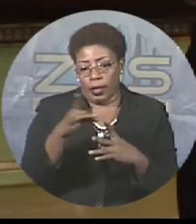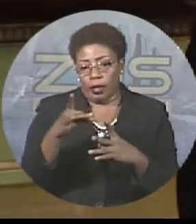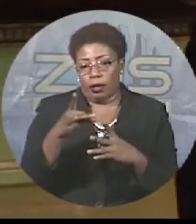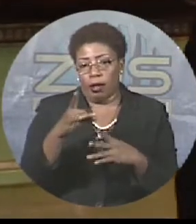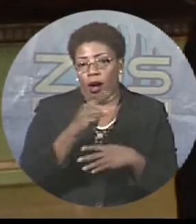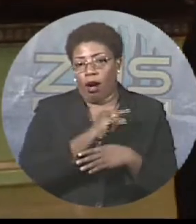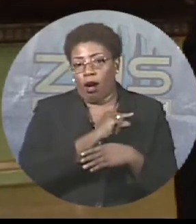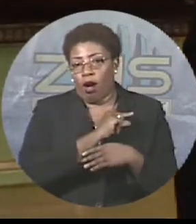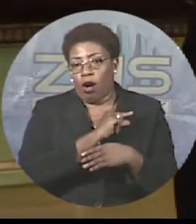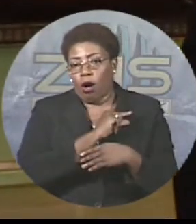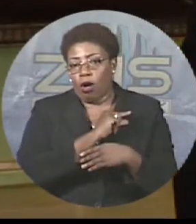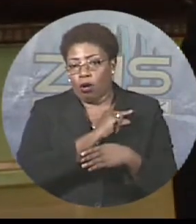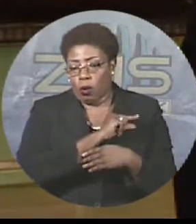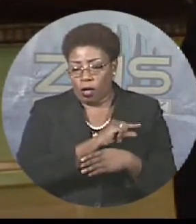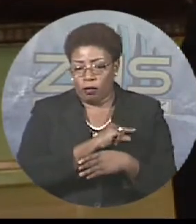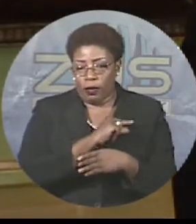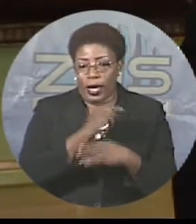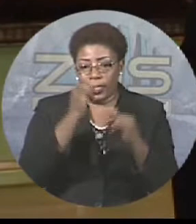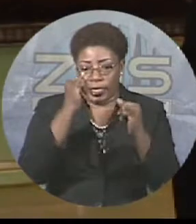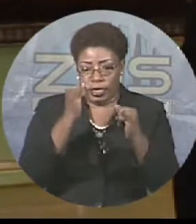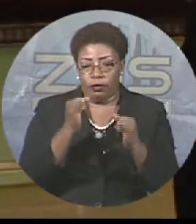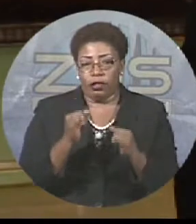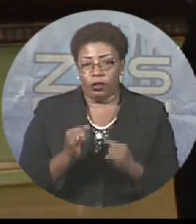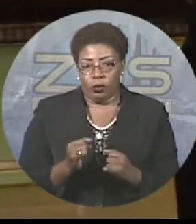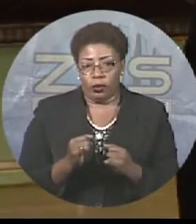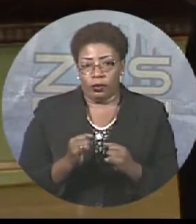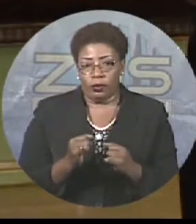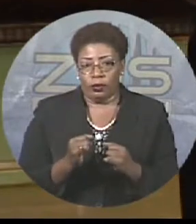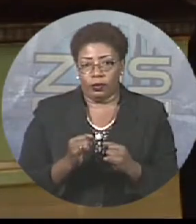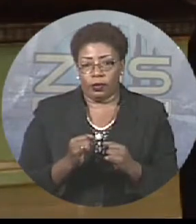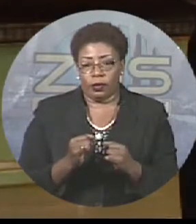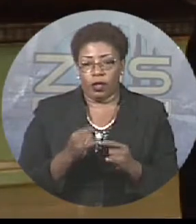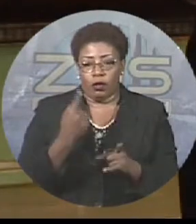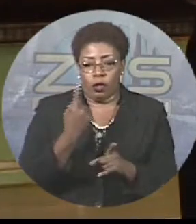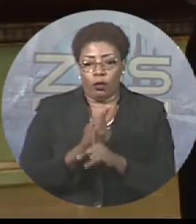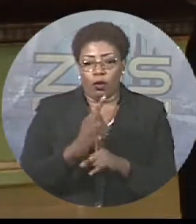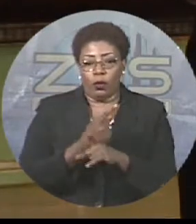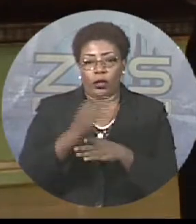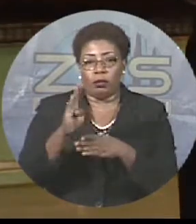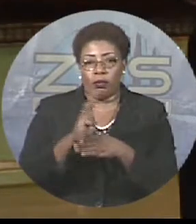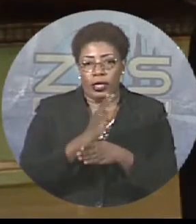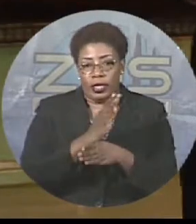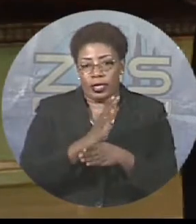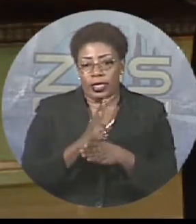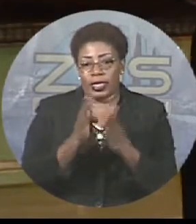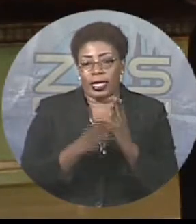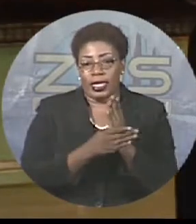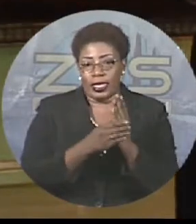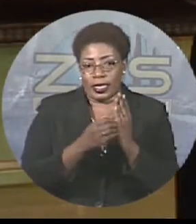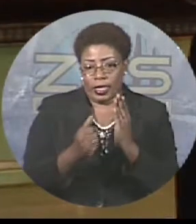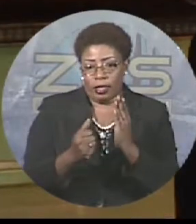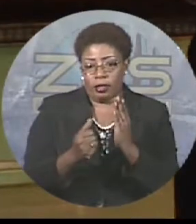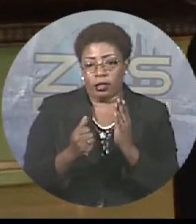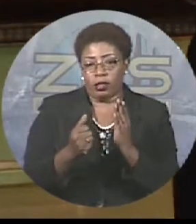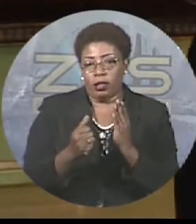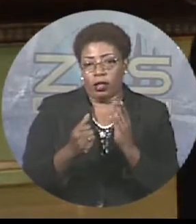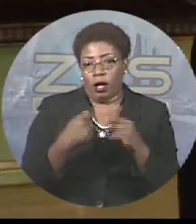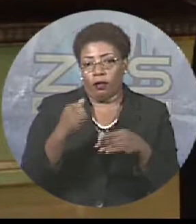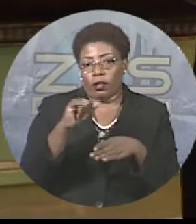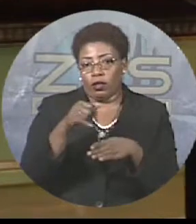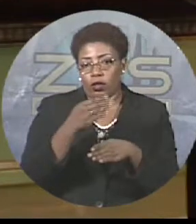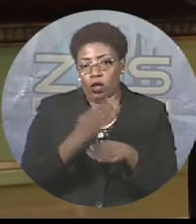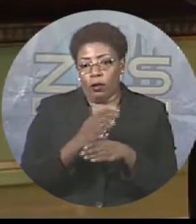qualified individual with appropriate business acumen and skill set to fill the role as